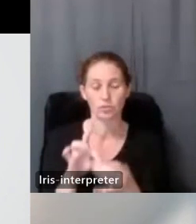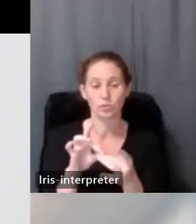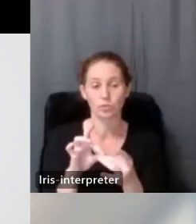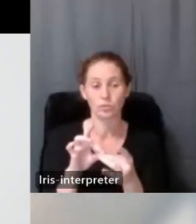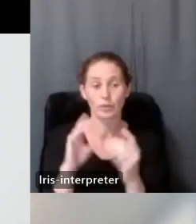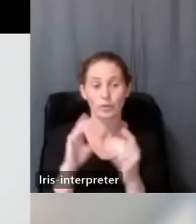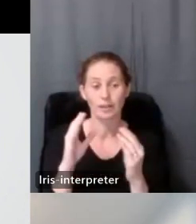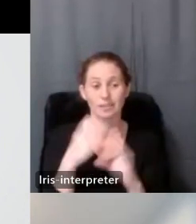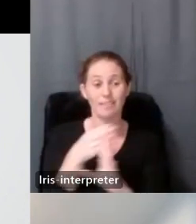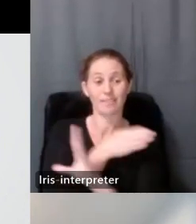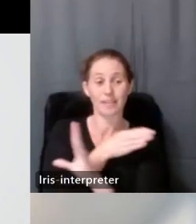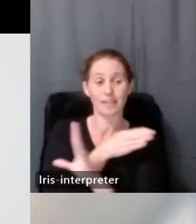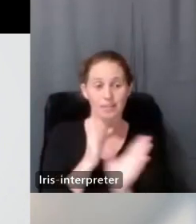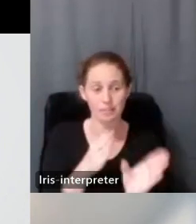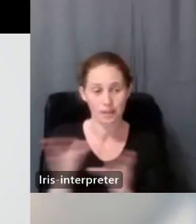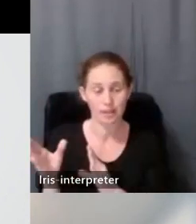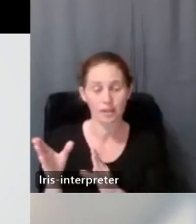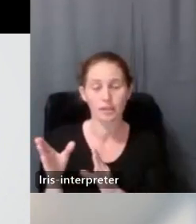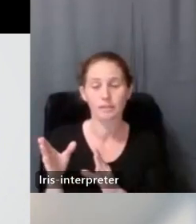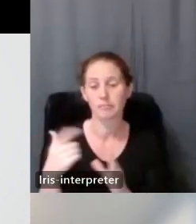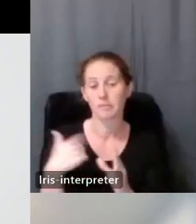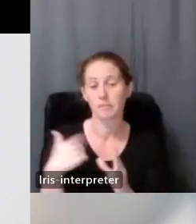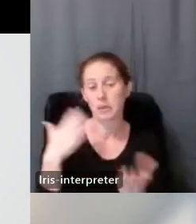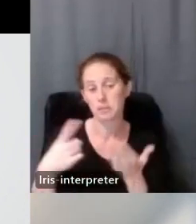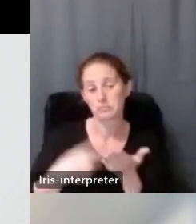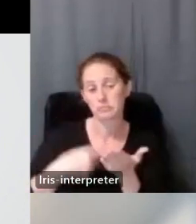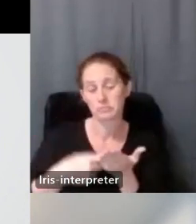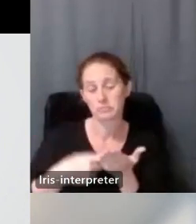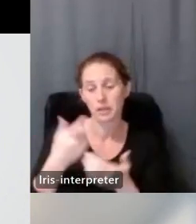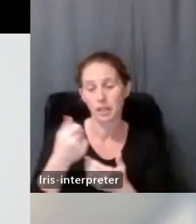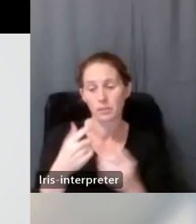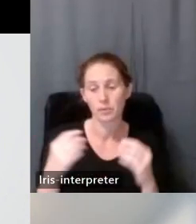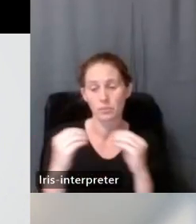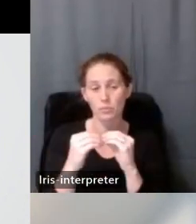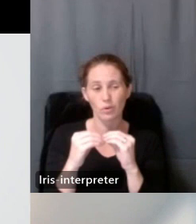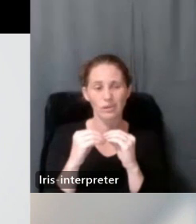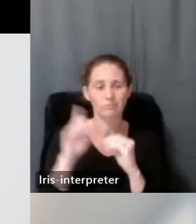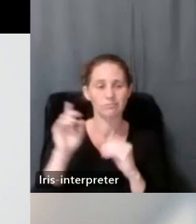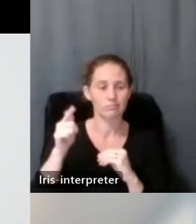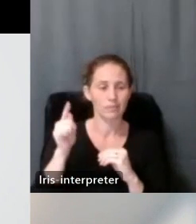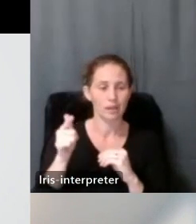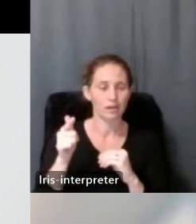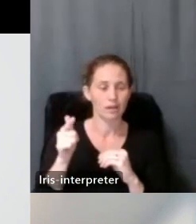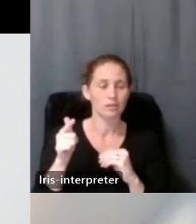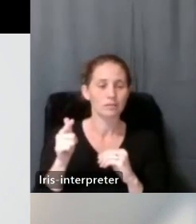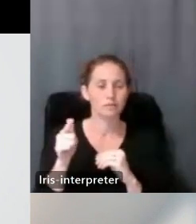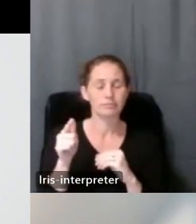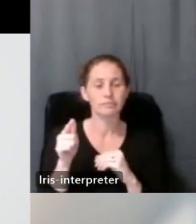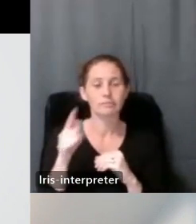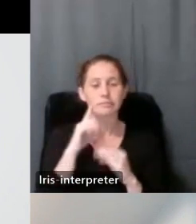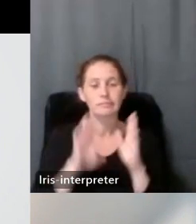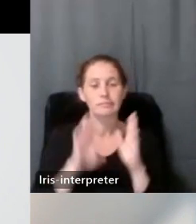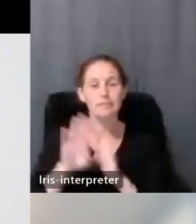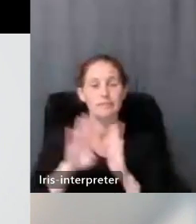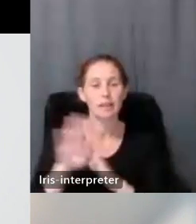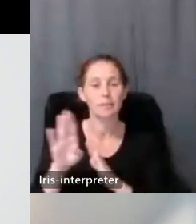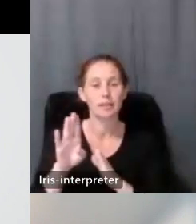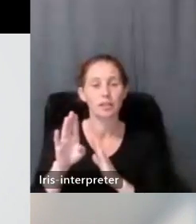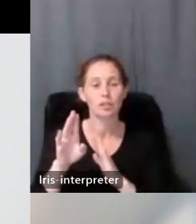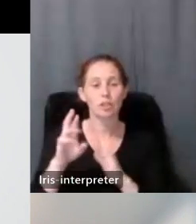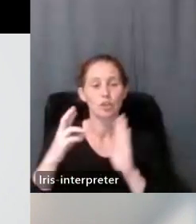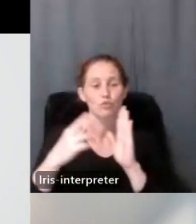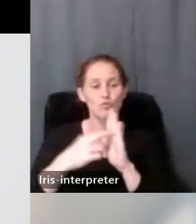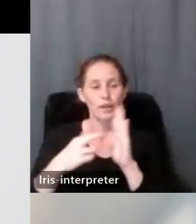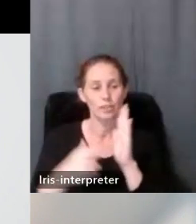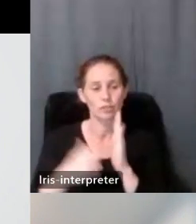advanced planning that I may also talk a little bit more about later as well is developing registries